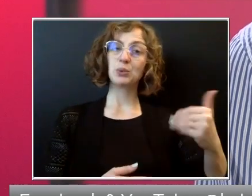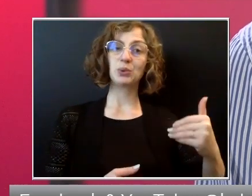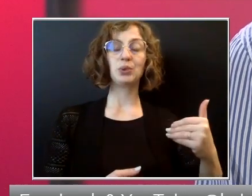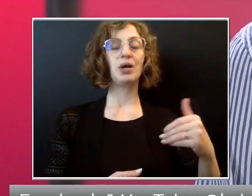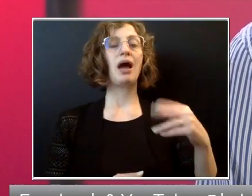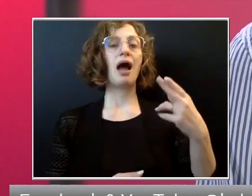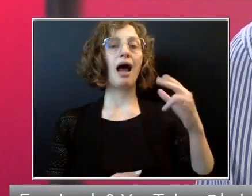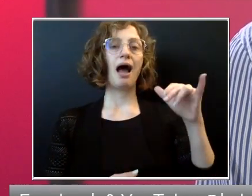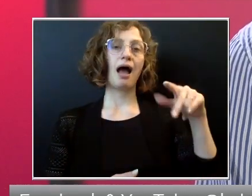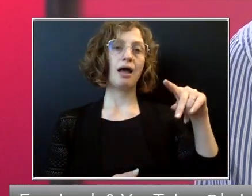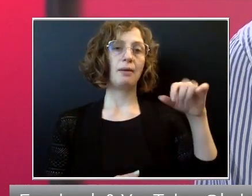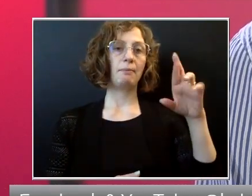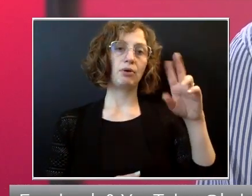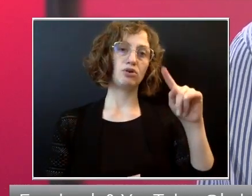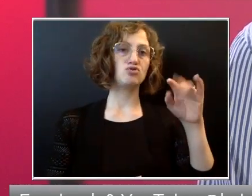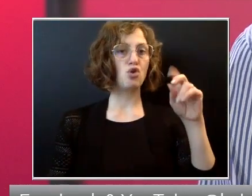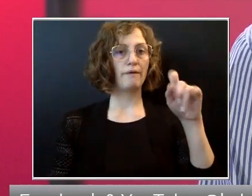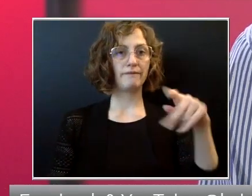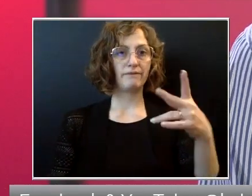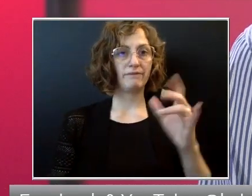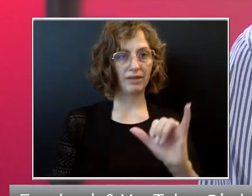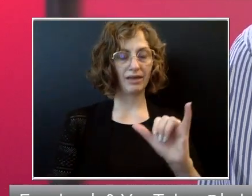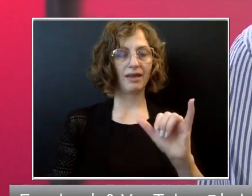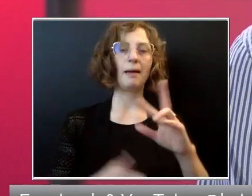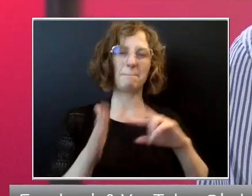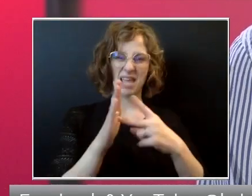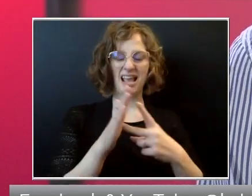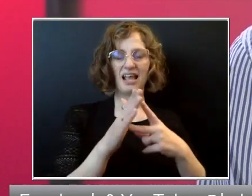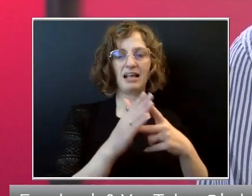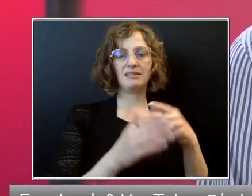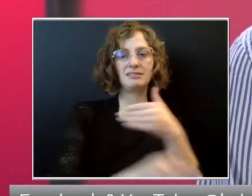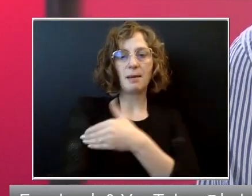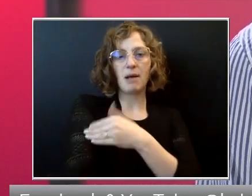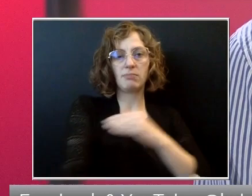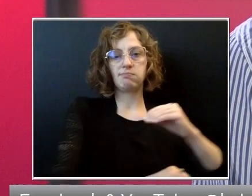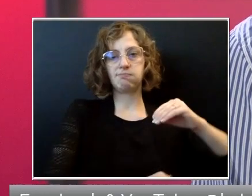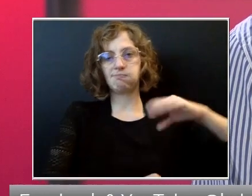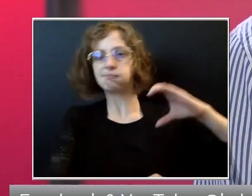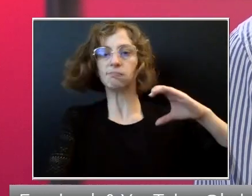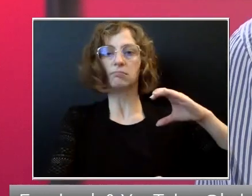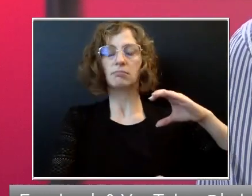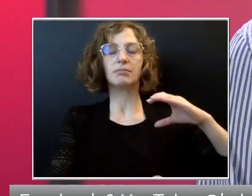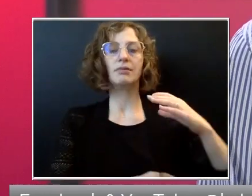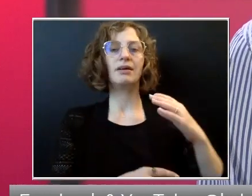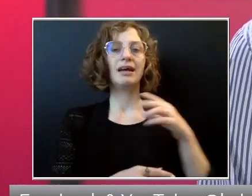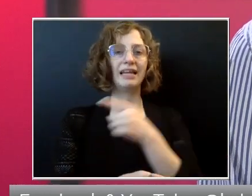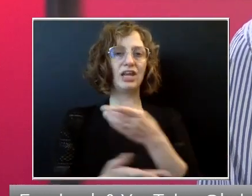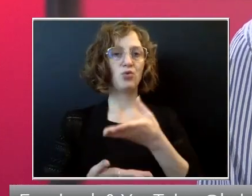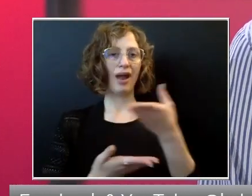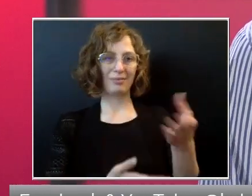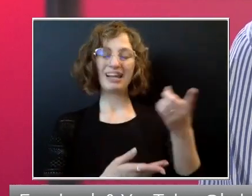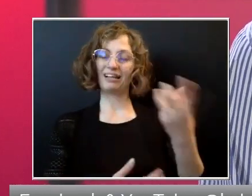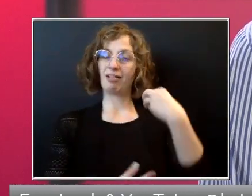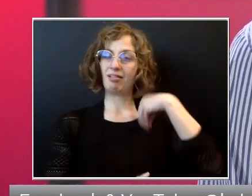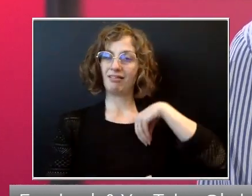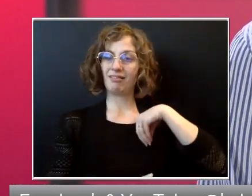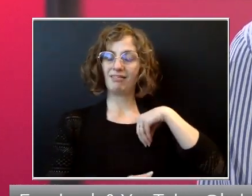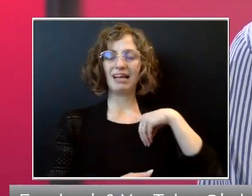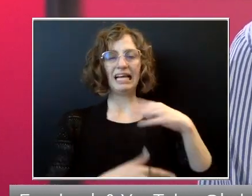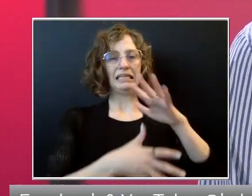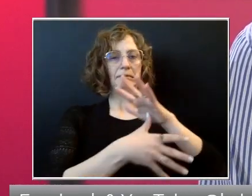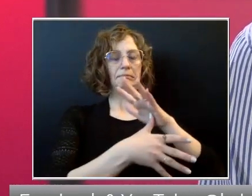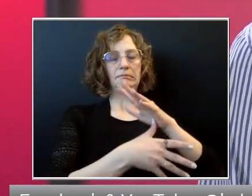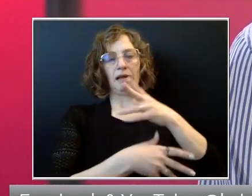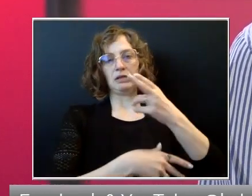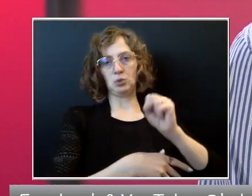get an ICD his senior year of high school before going off to college. What was that like for him? So, he